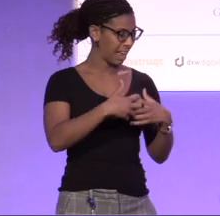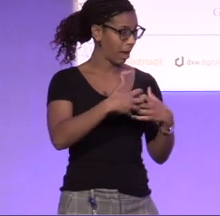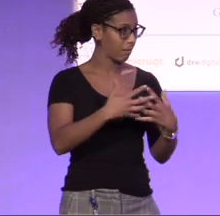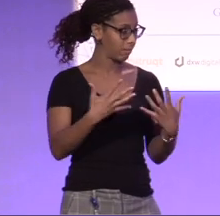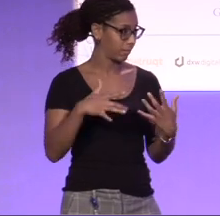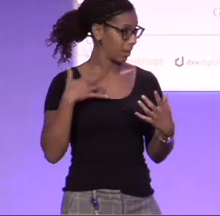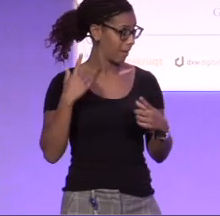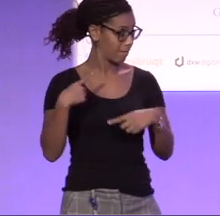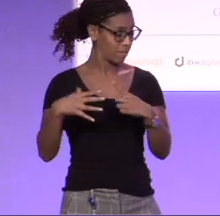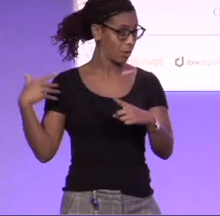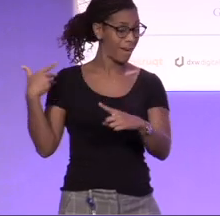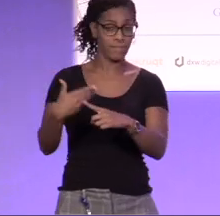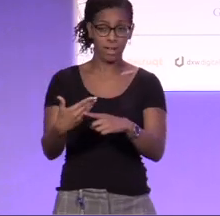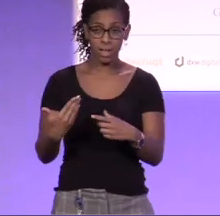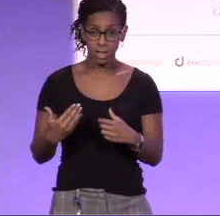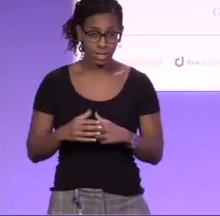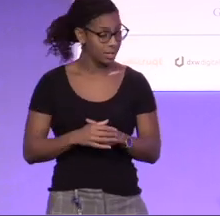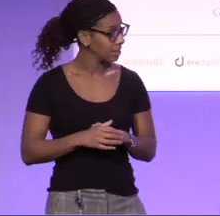Because